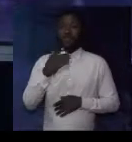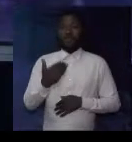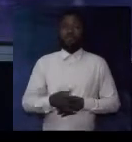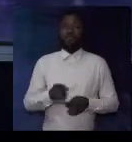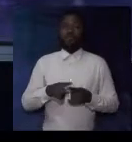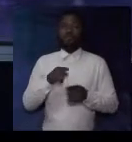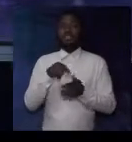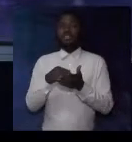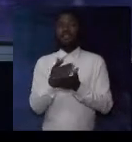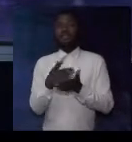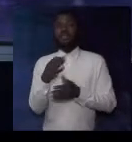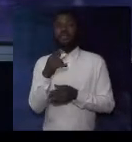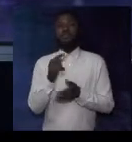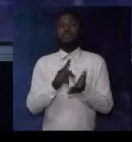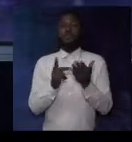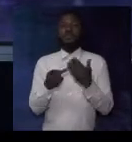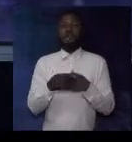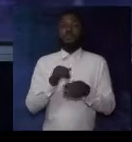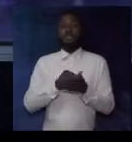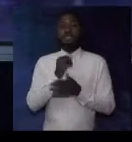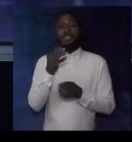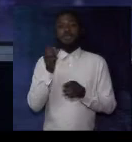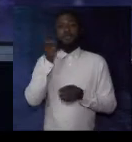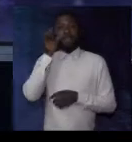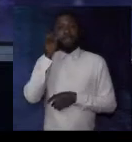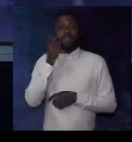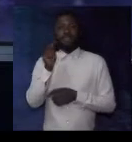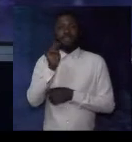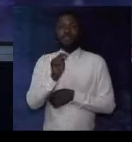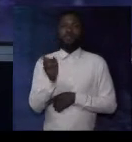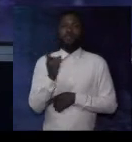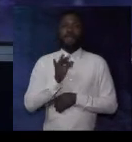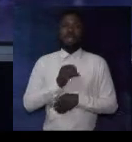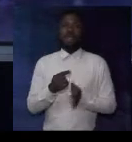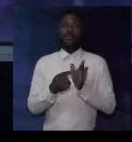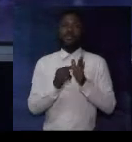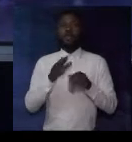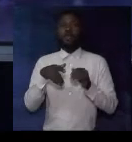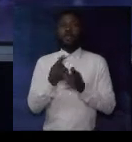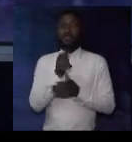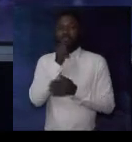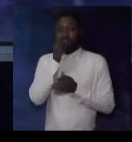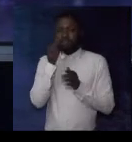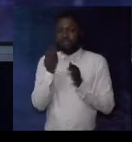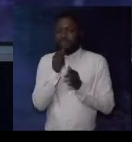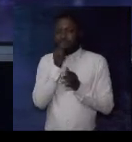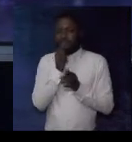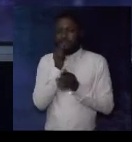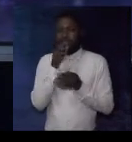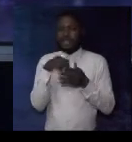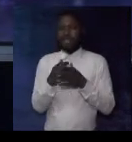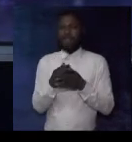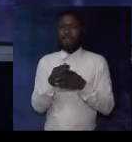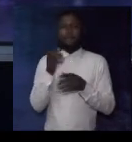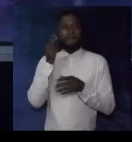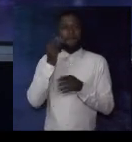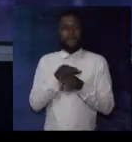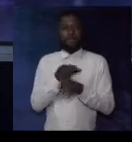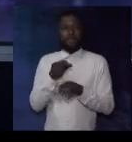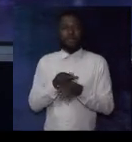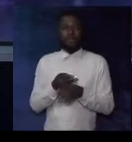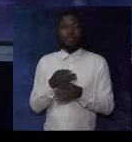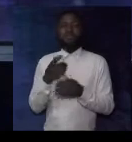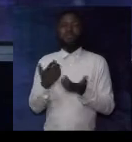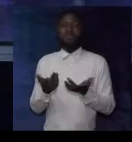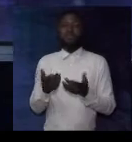Hello children, you're welcome to this segment of the program. It is Magic Tuesday, where I show you all the secrets in mathematics.